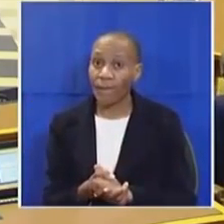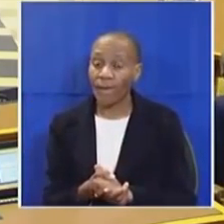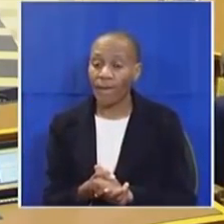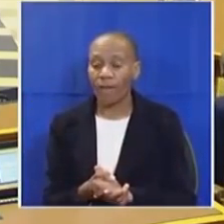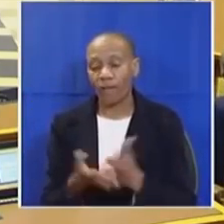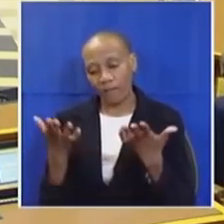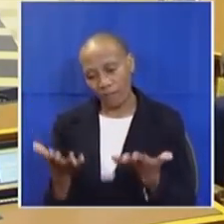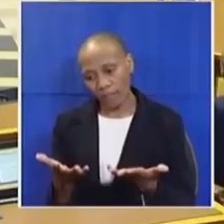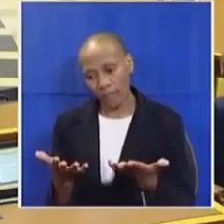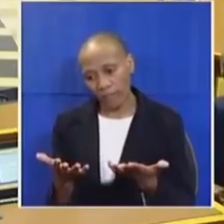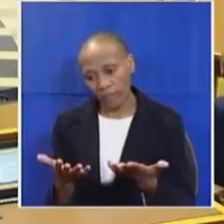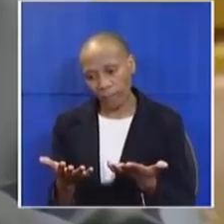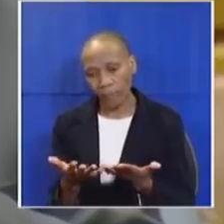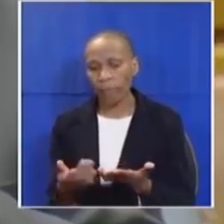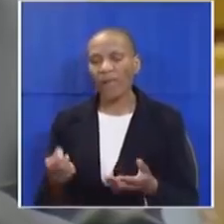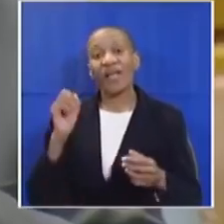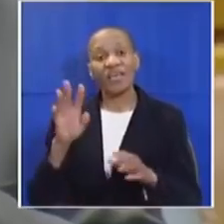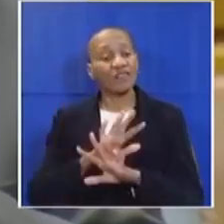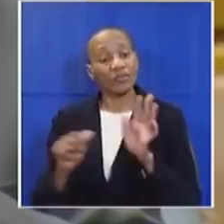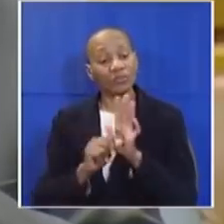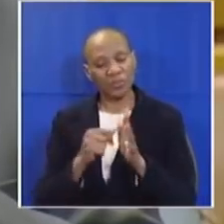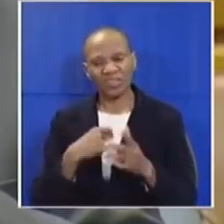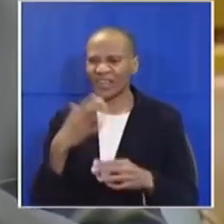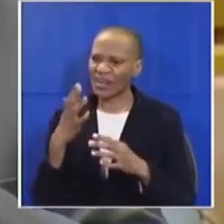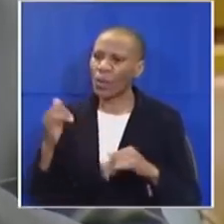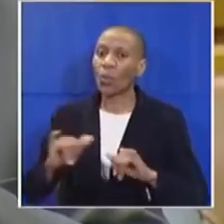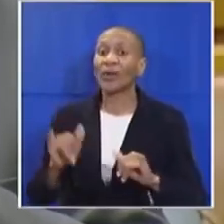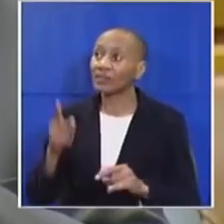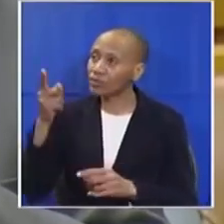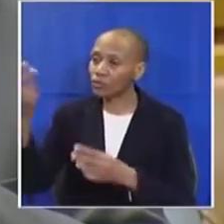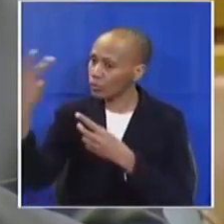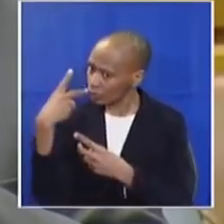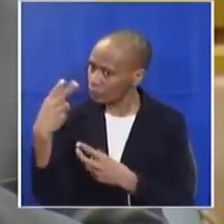Honourable Speaker, if it was not relevant, I wouldn't have asked to address you. Okay,